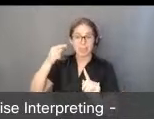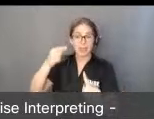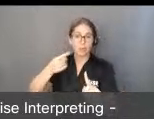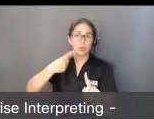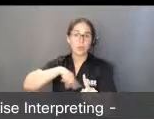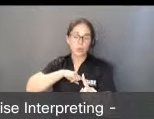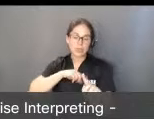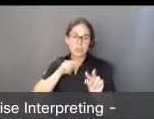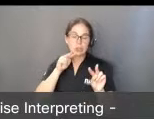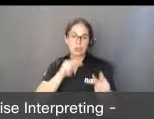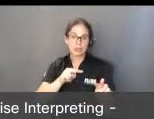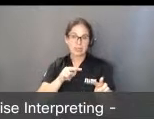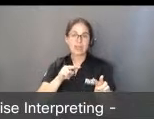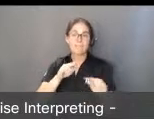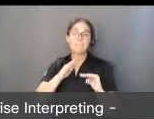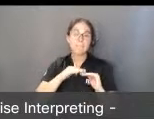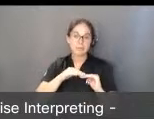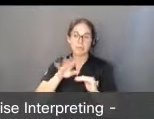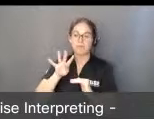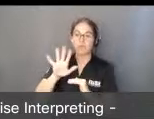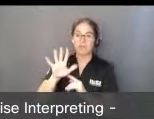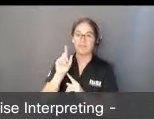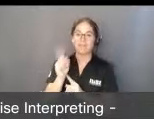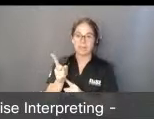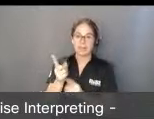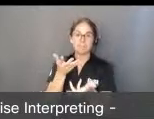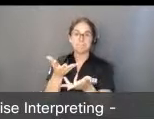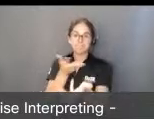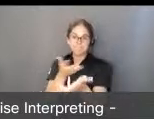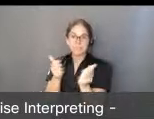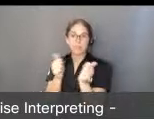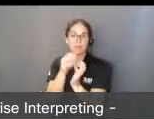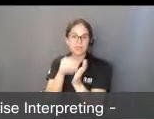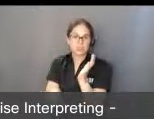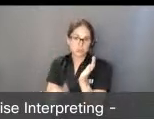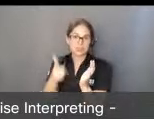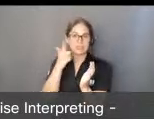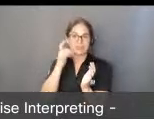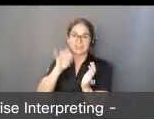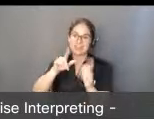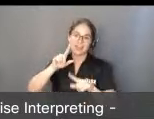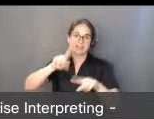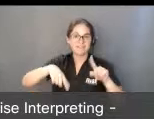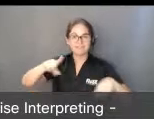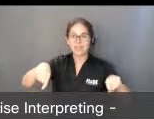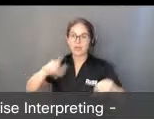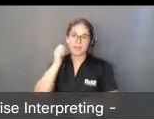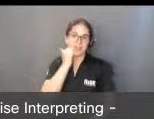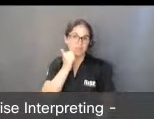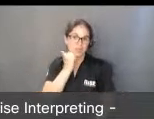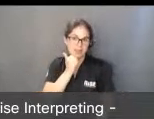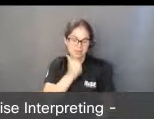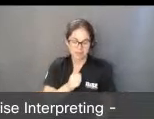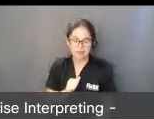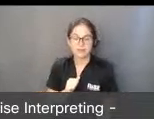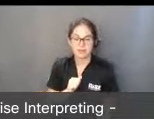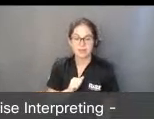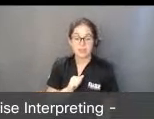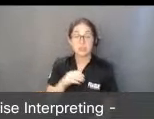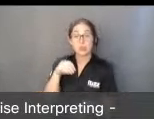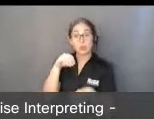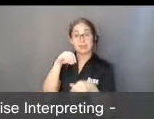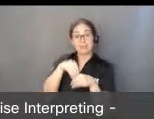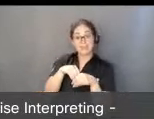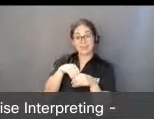at a 45 minute period with students, because that could vary from day to day. But within each period,